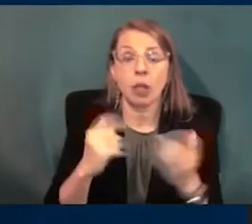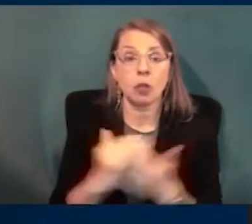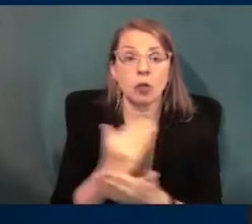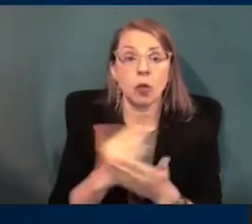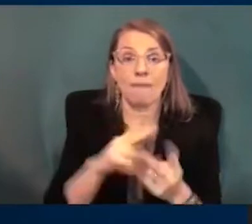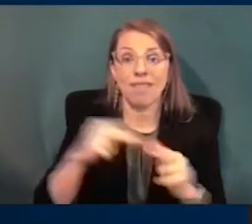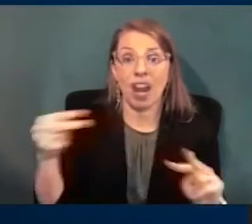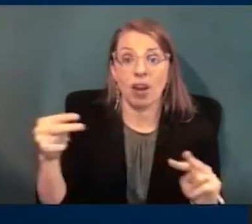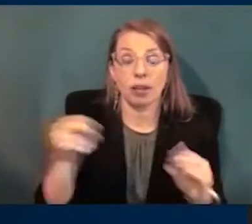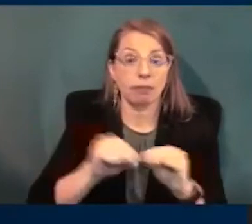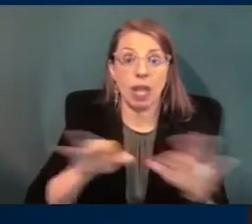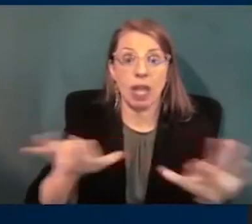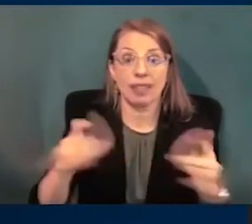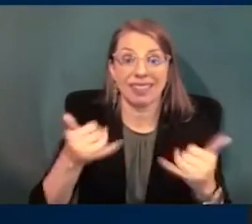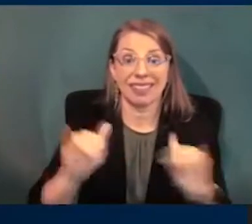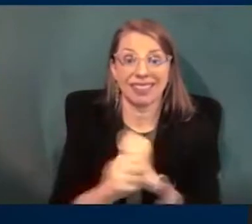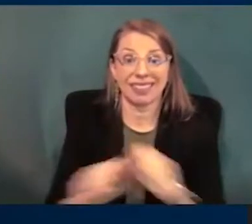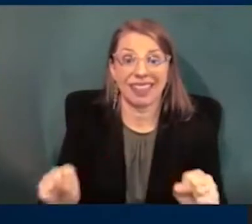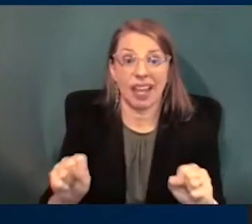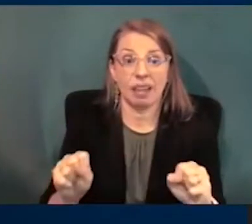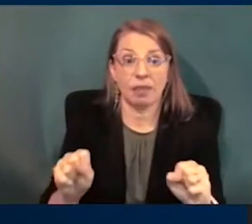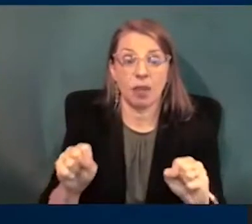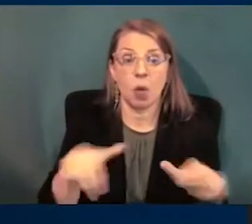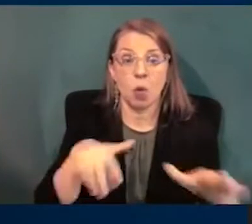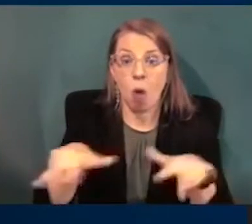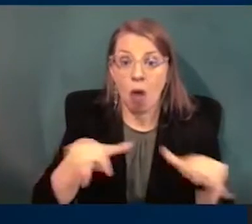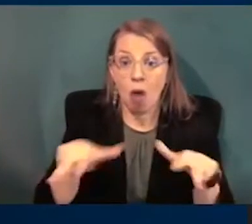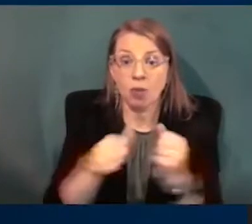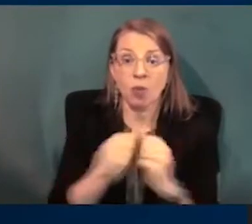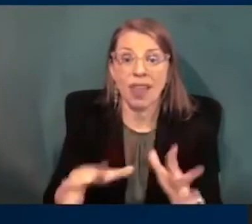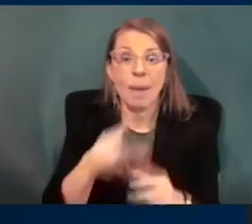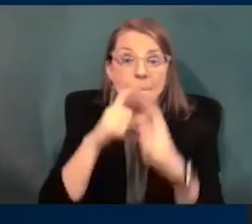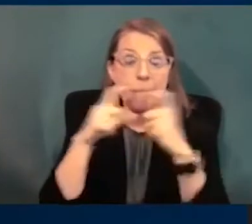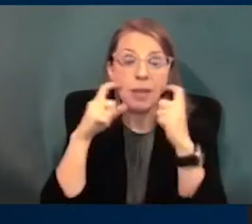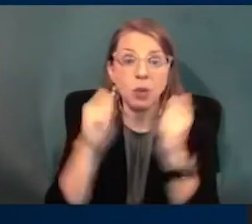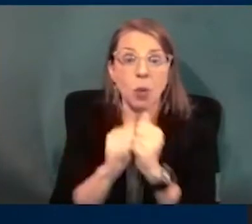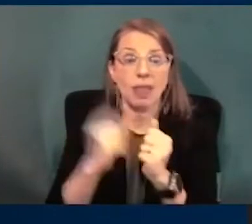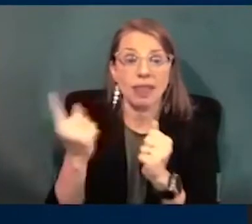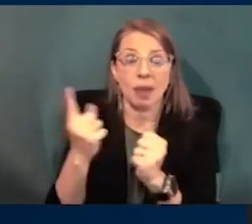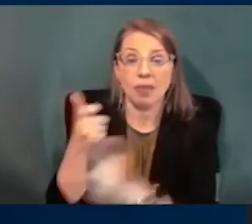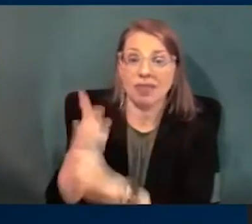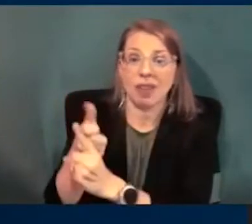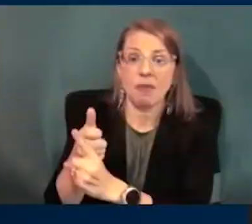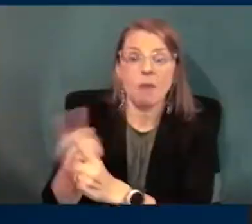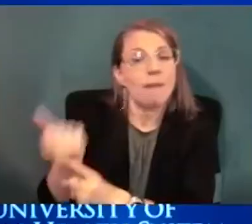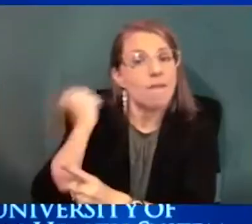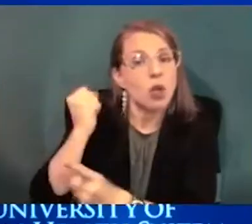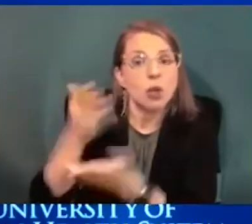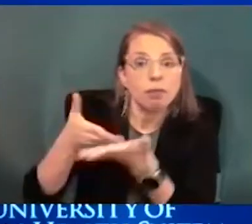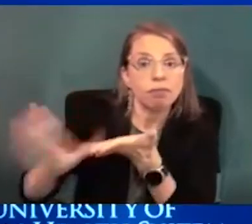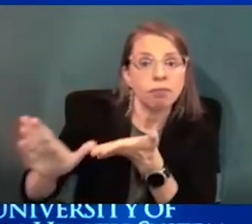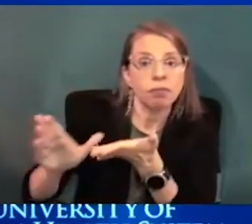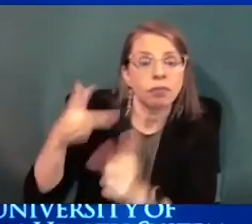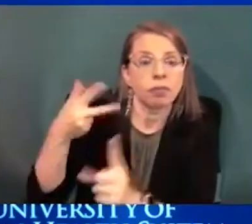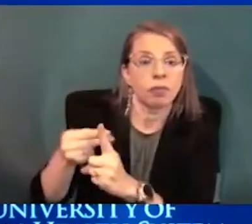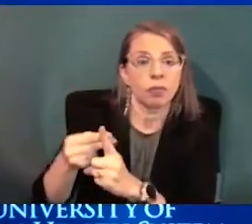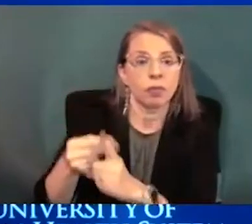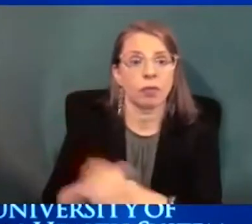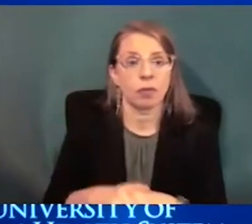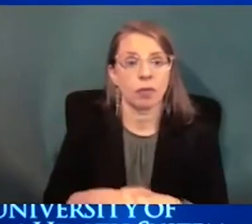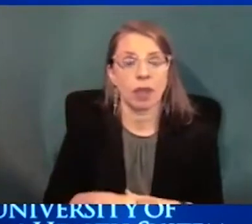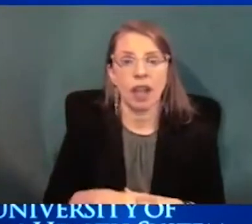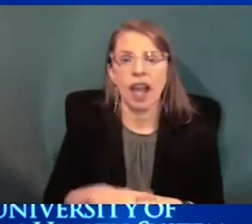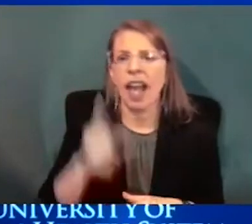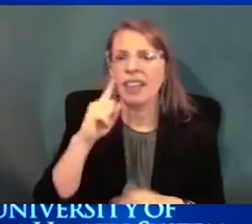it still safe to go walks without masks with someone who won't get vaccinated? I think outside is safe. I think it's been proven over and